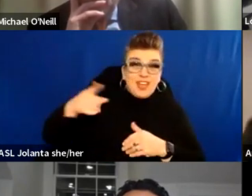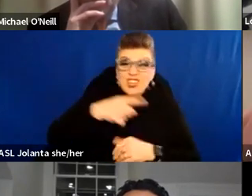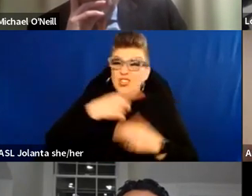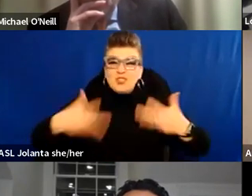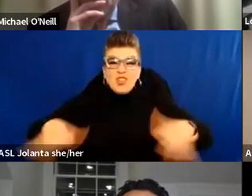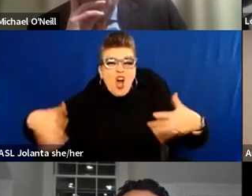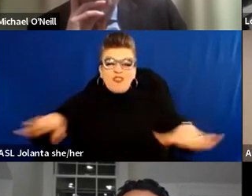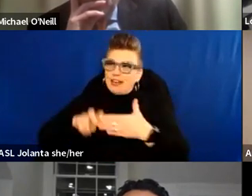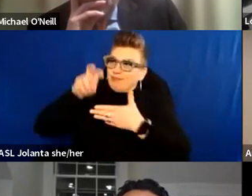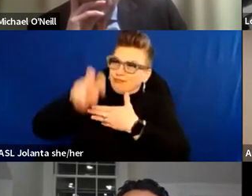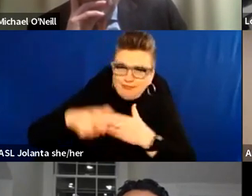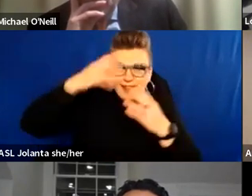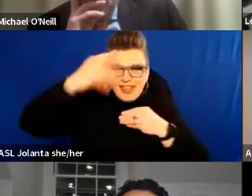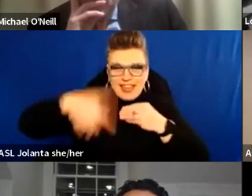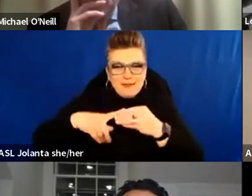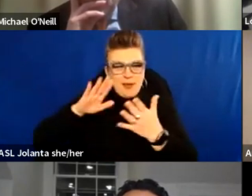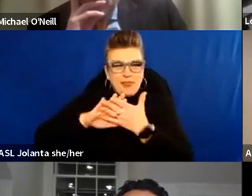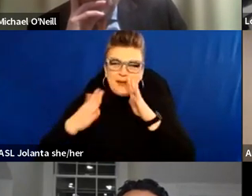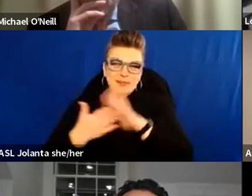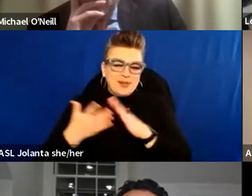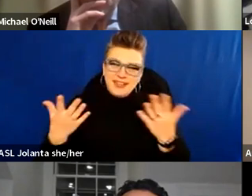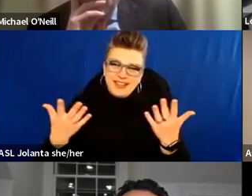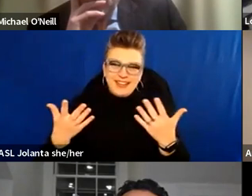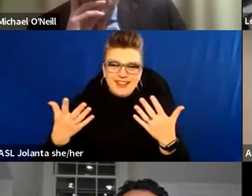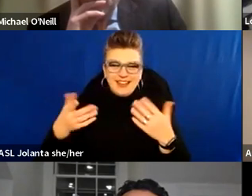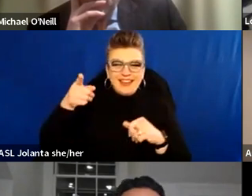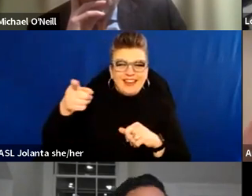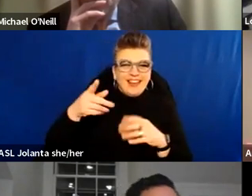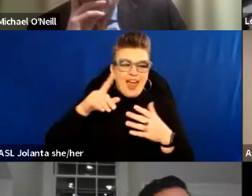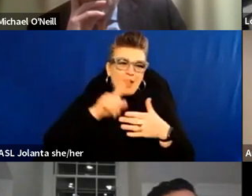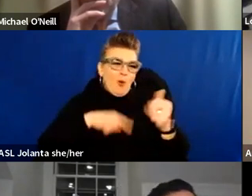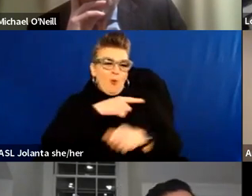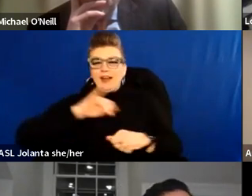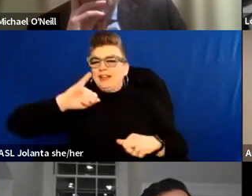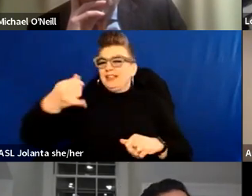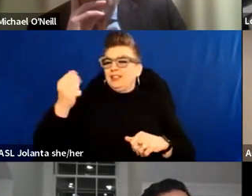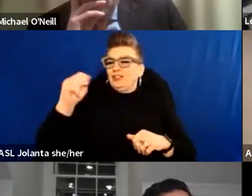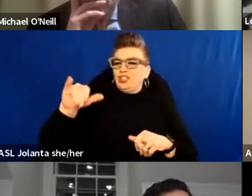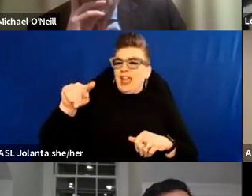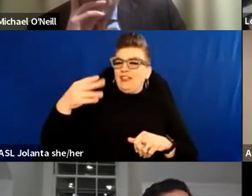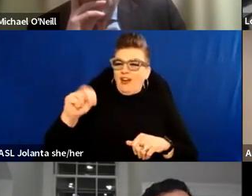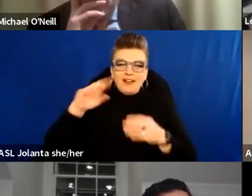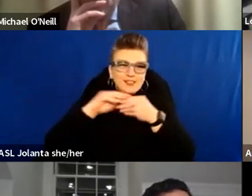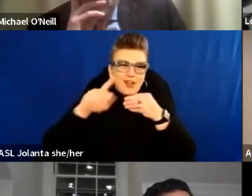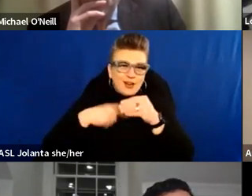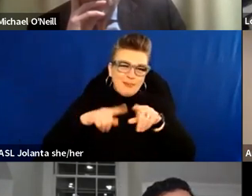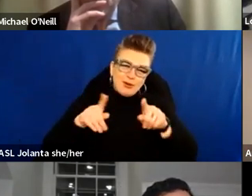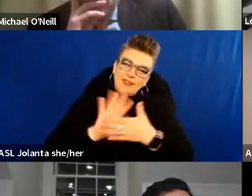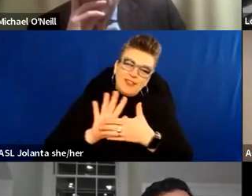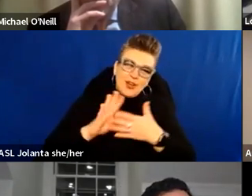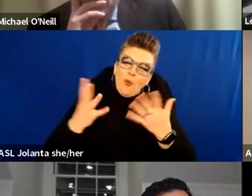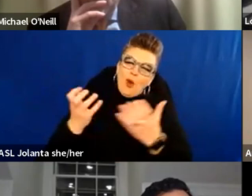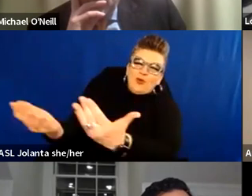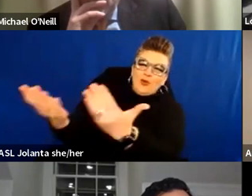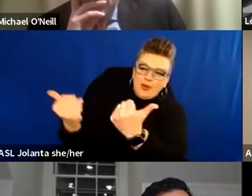about that community um and what um what jason talked about in the video sort of how how do we welcome them into our family so uh really an